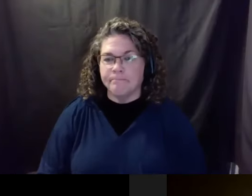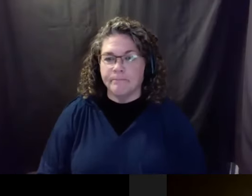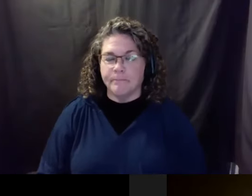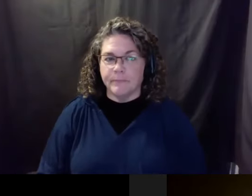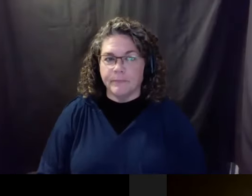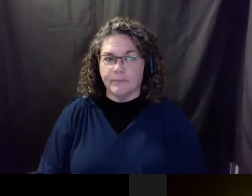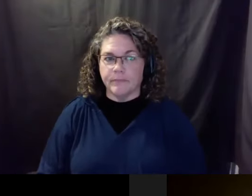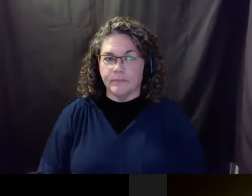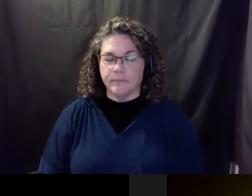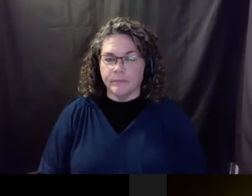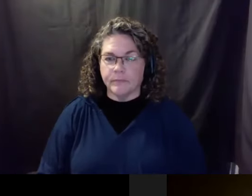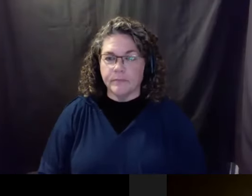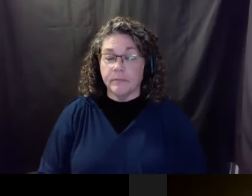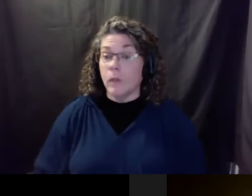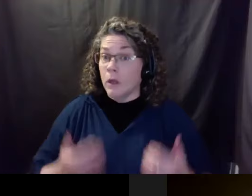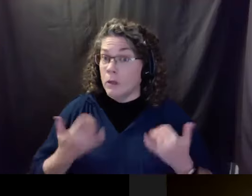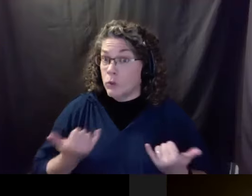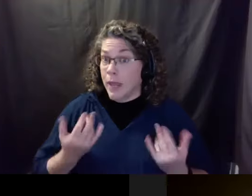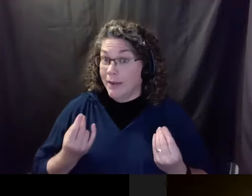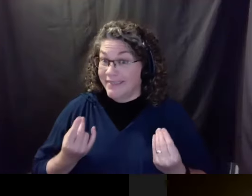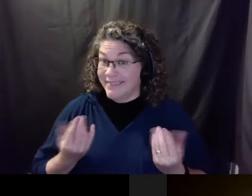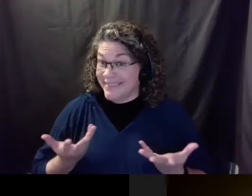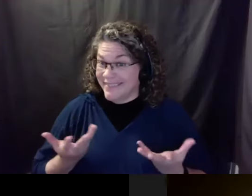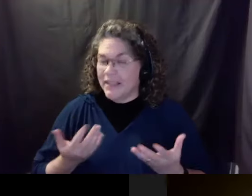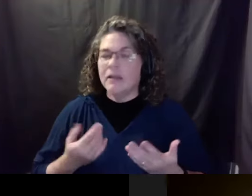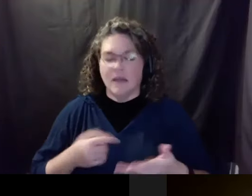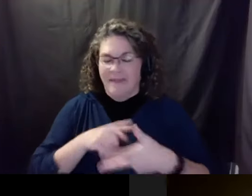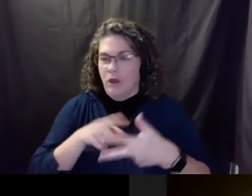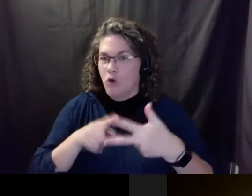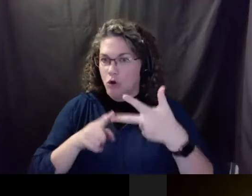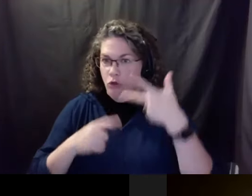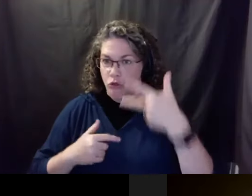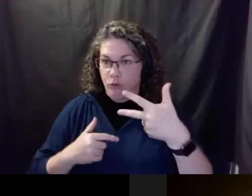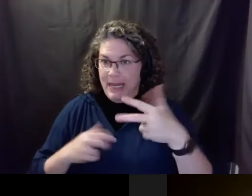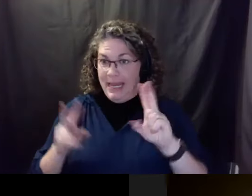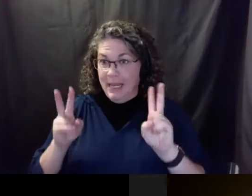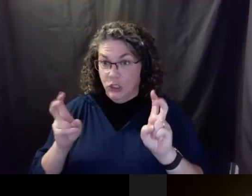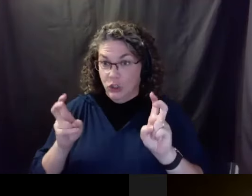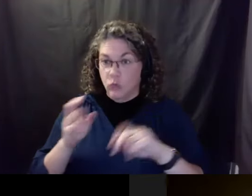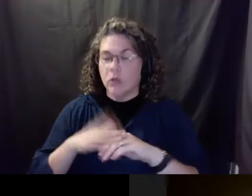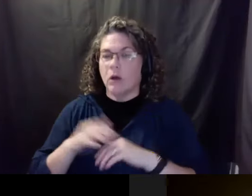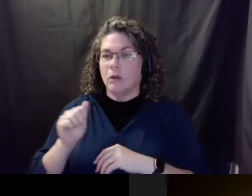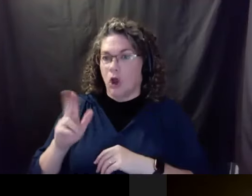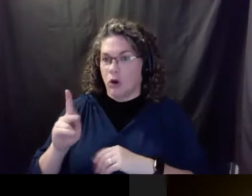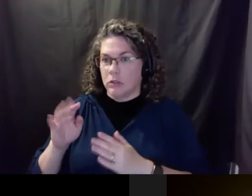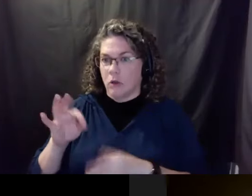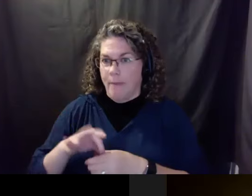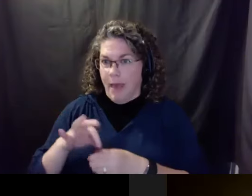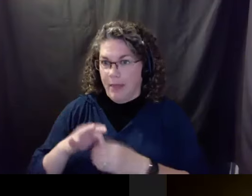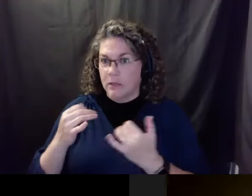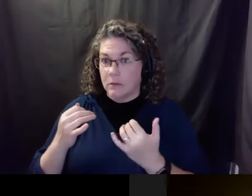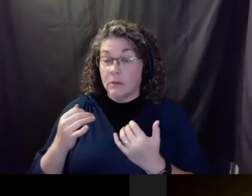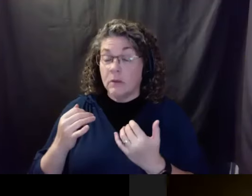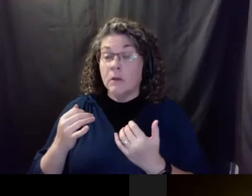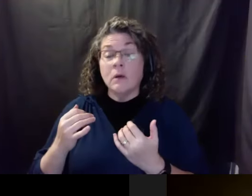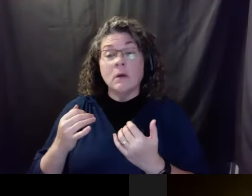So what I'm going to do today is I'm going to talk about the 3 issues that are on the ballot today. I will point out that